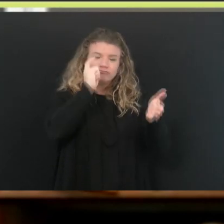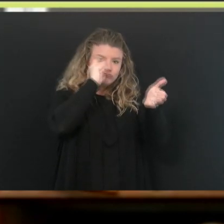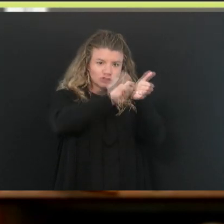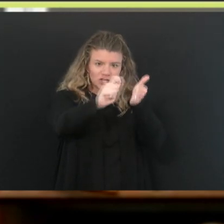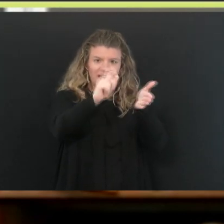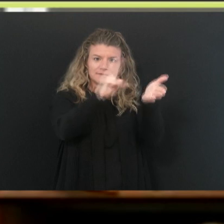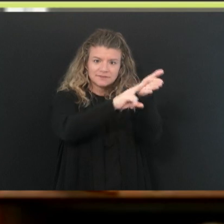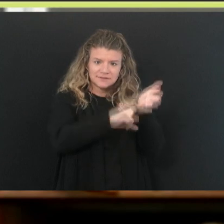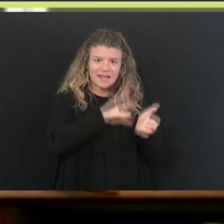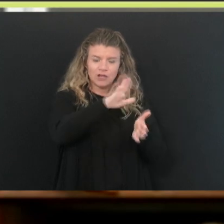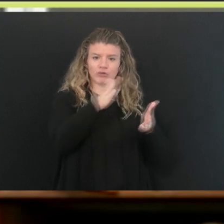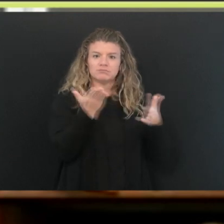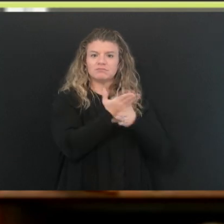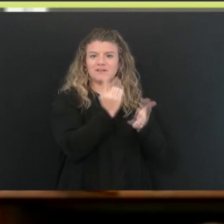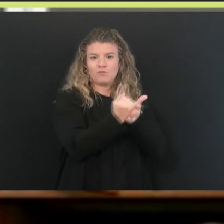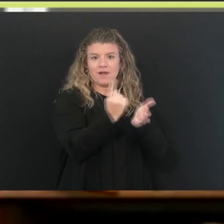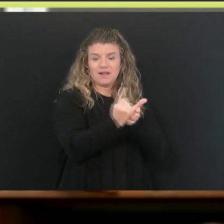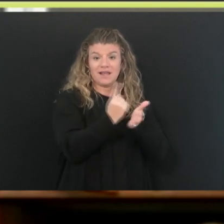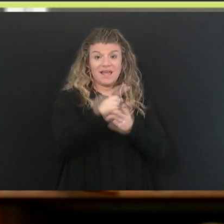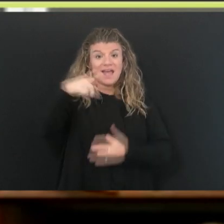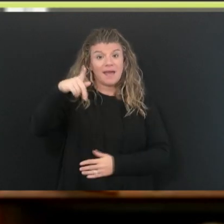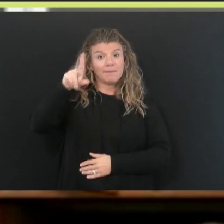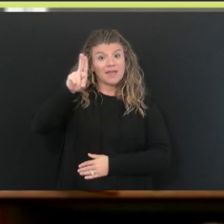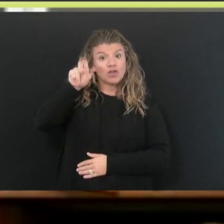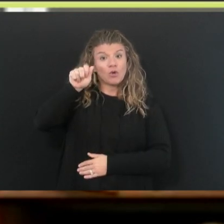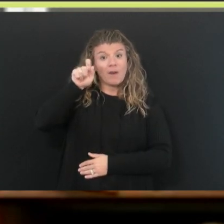certifications at